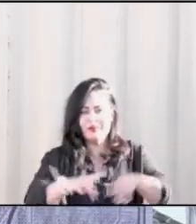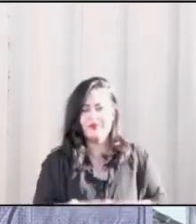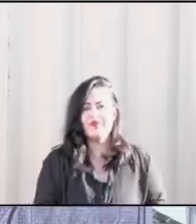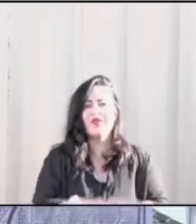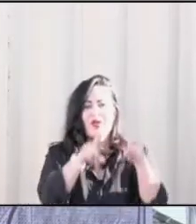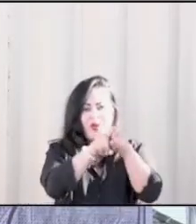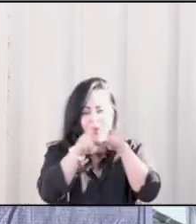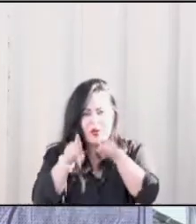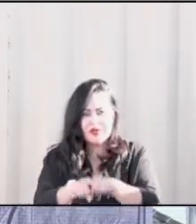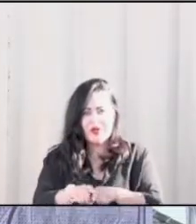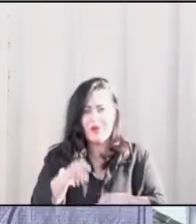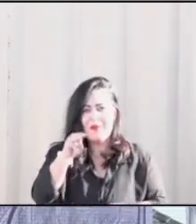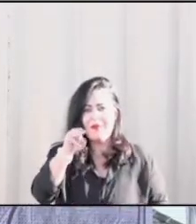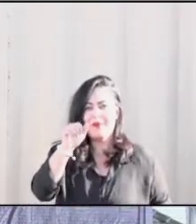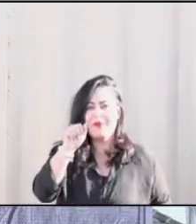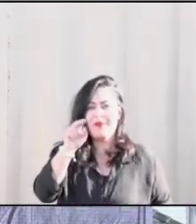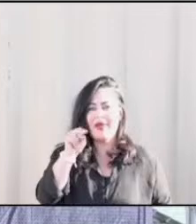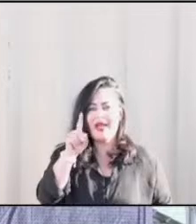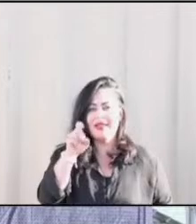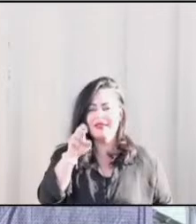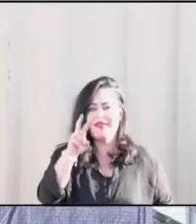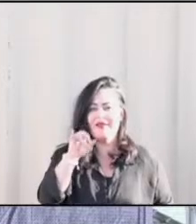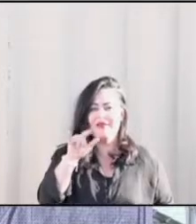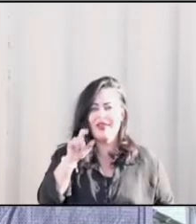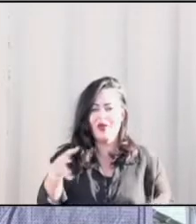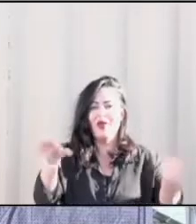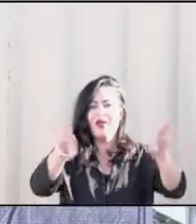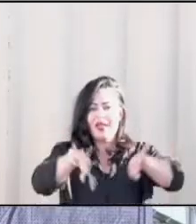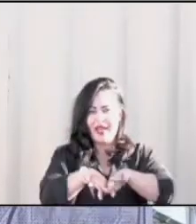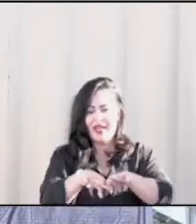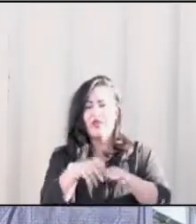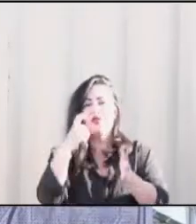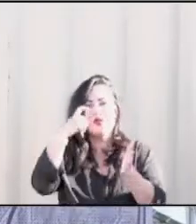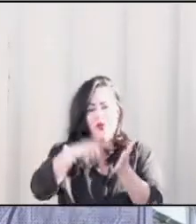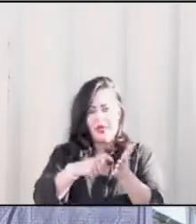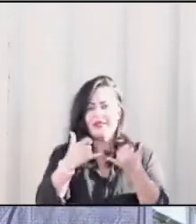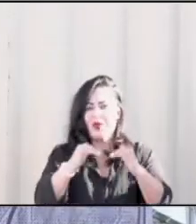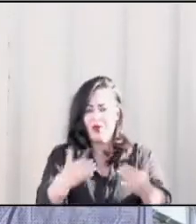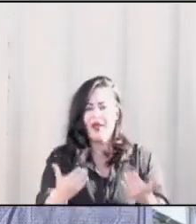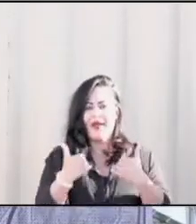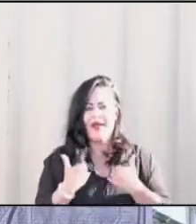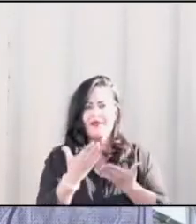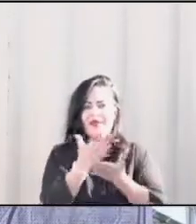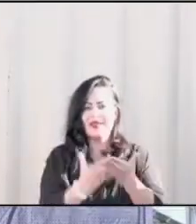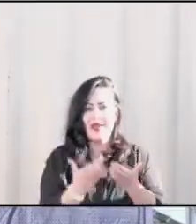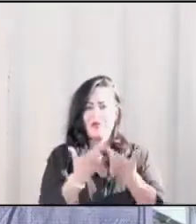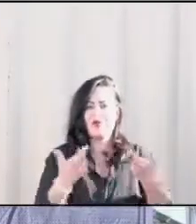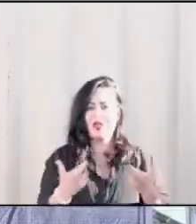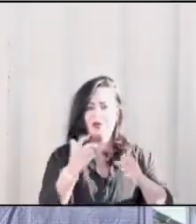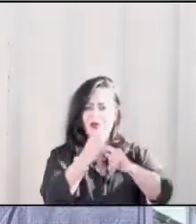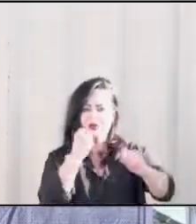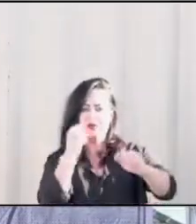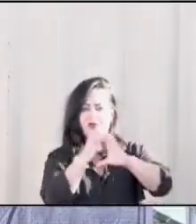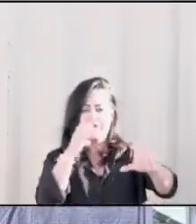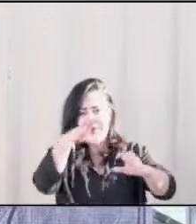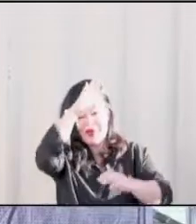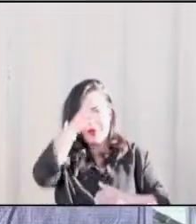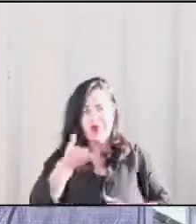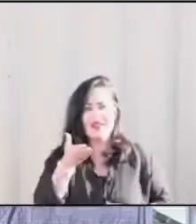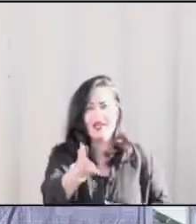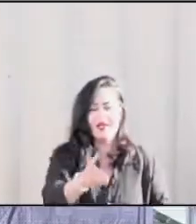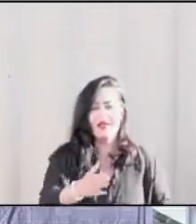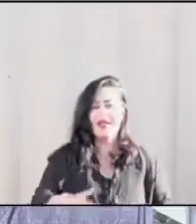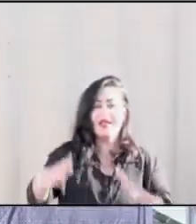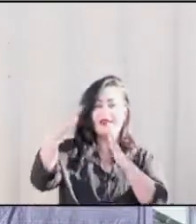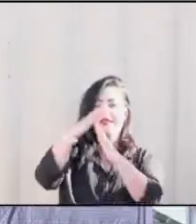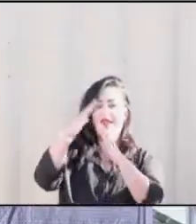down into Mandeville Canyon Road with those community there, we still have resources all around the structures. Up behind them, cutting line on top